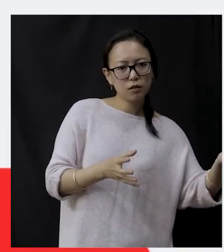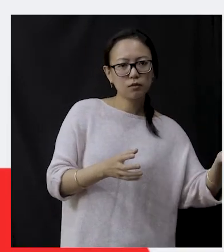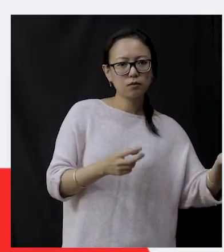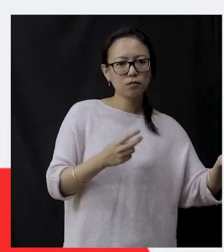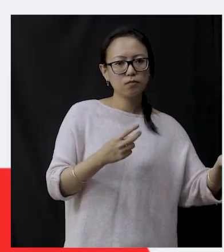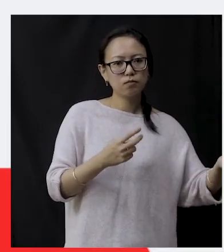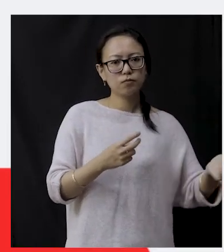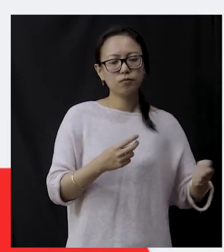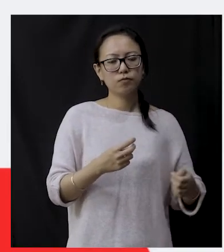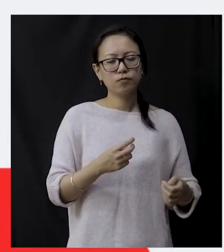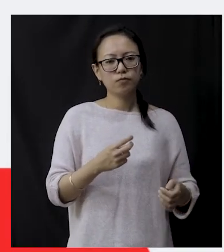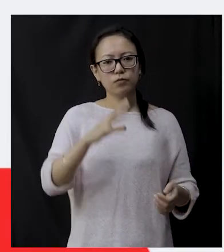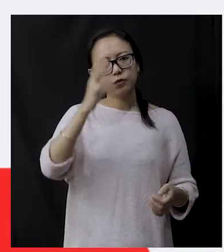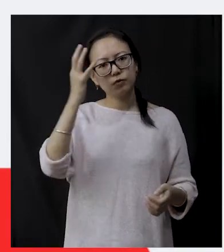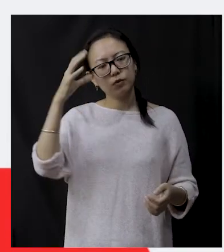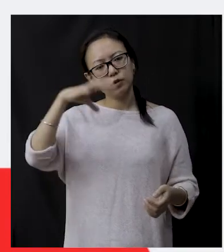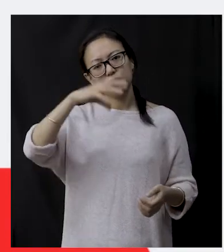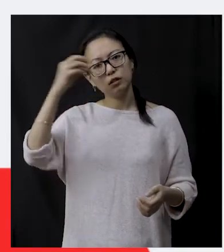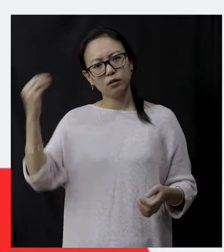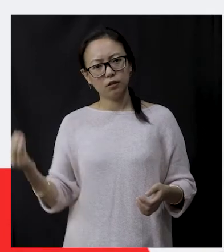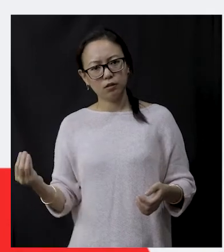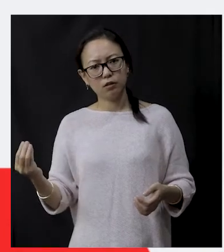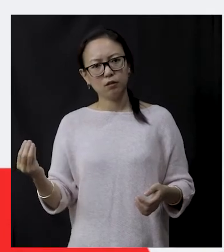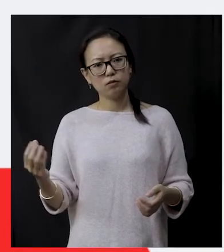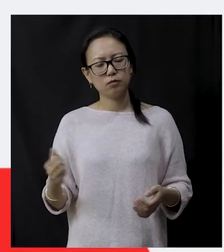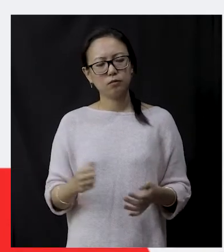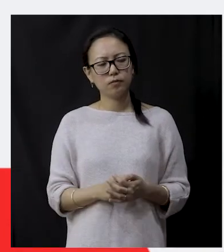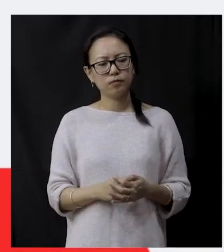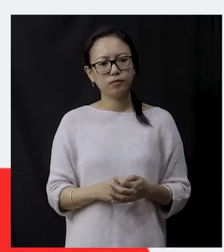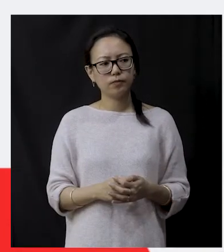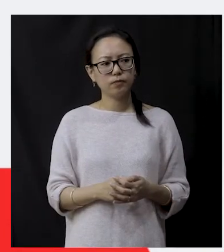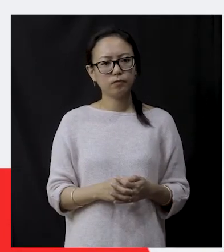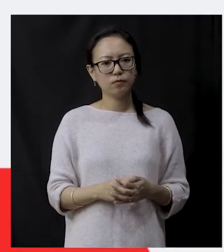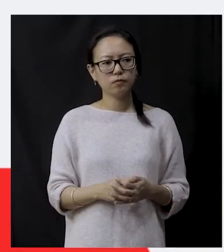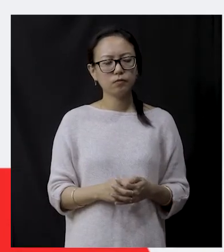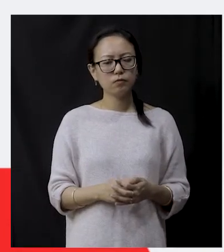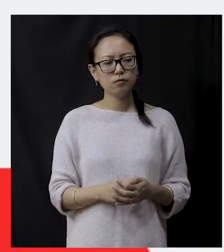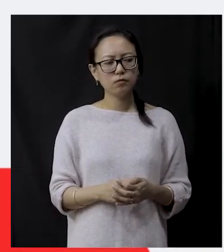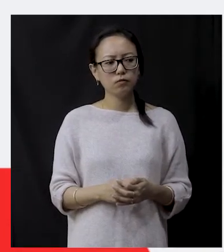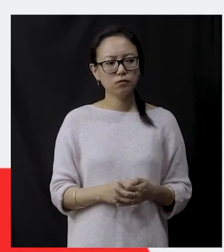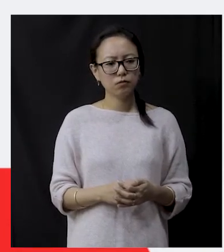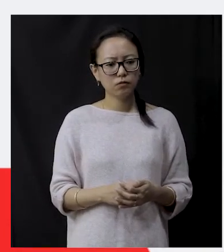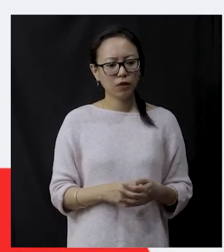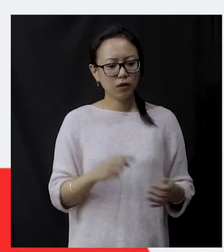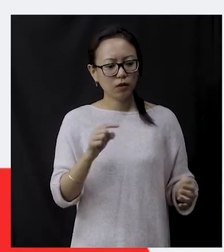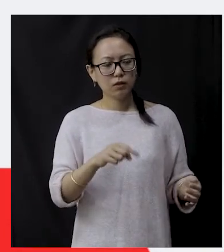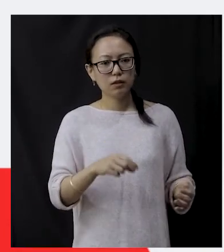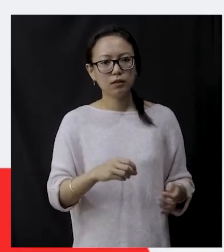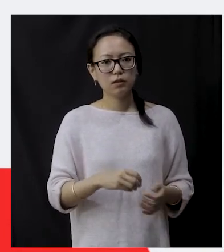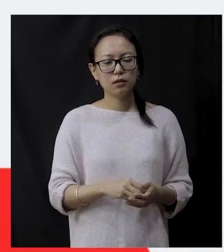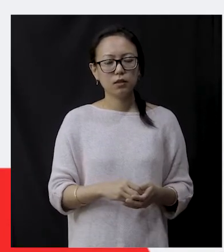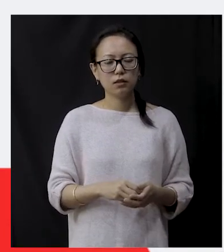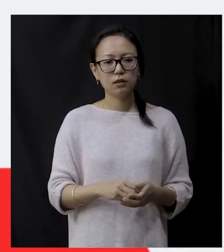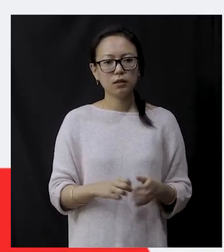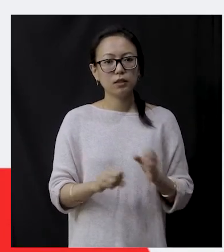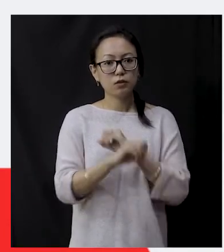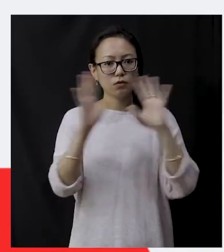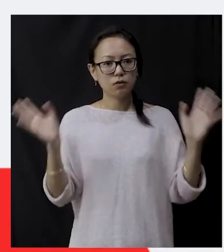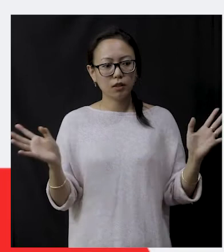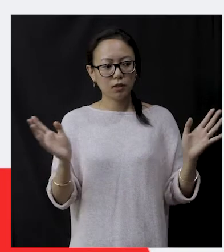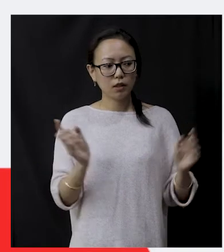the globe, it will be dark. And students, what did I tell you? Our Earth rotates,